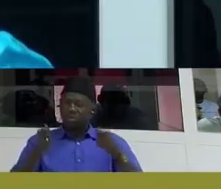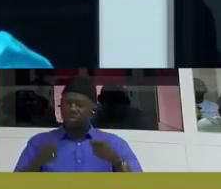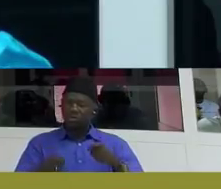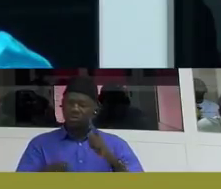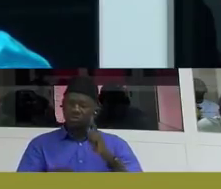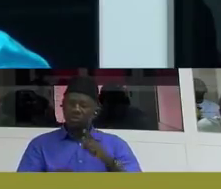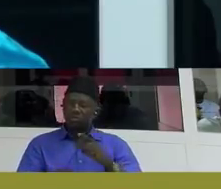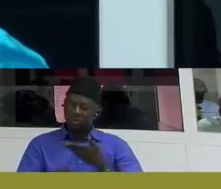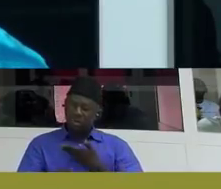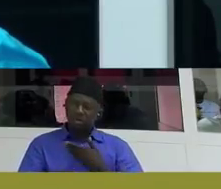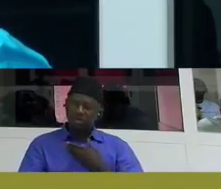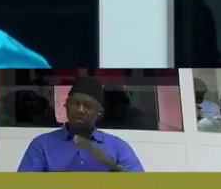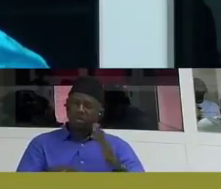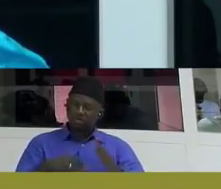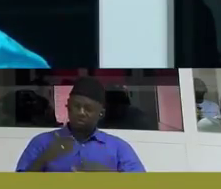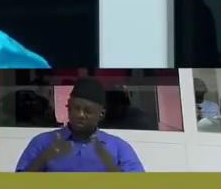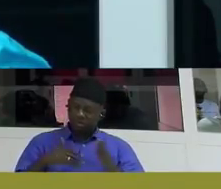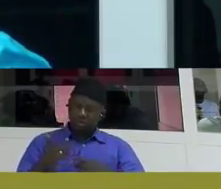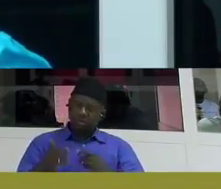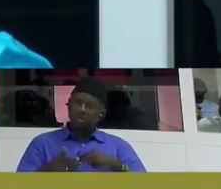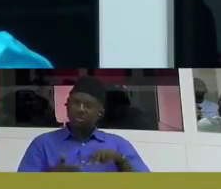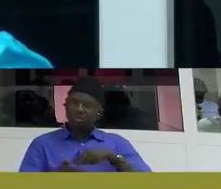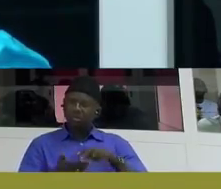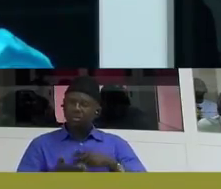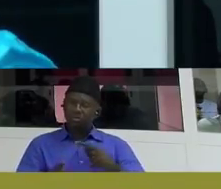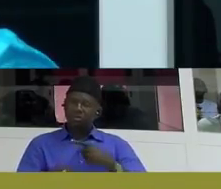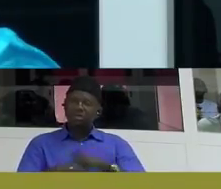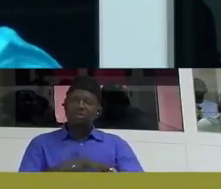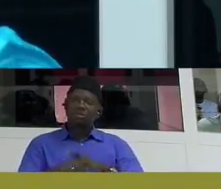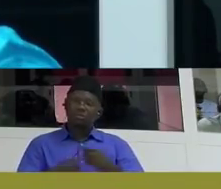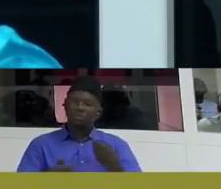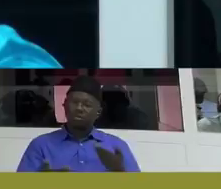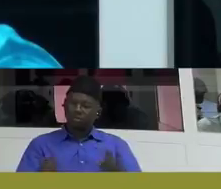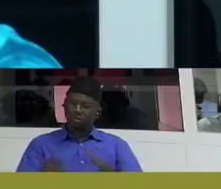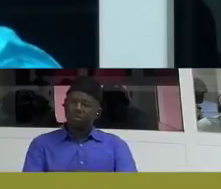Celebrate. I am in fact looking at the reverse.